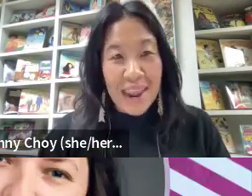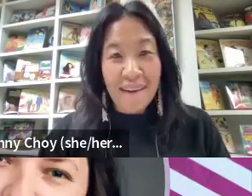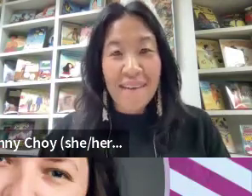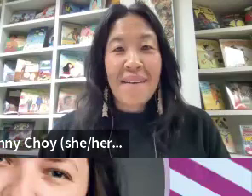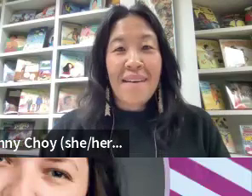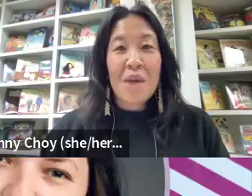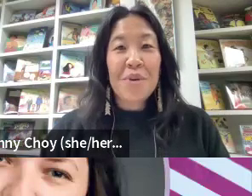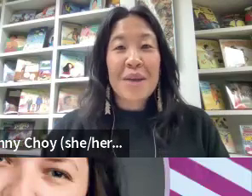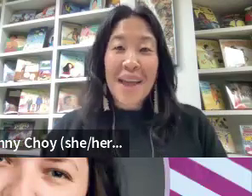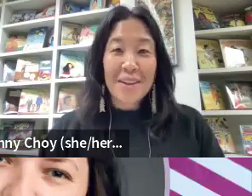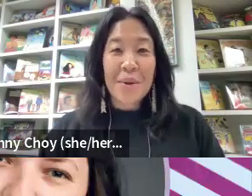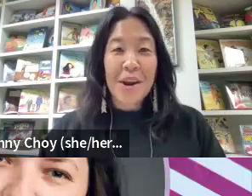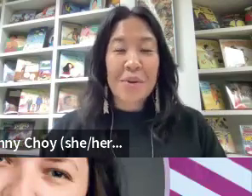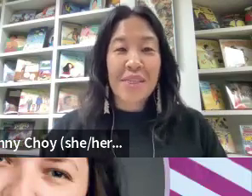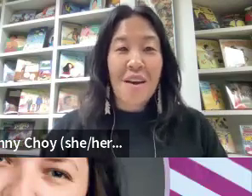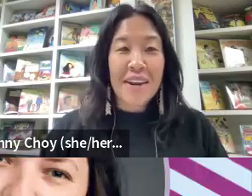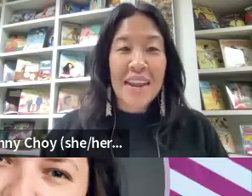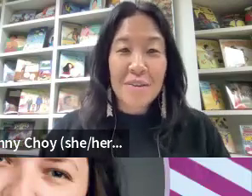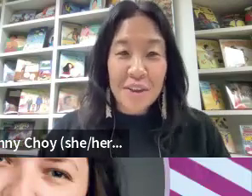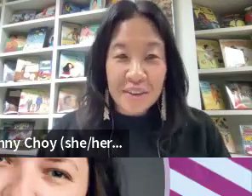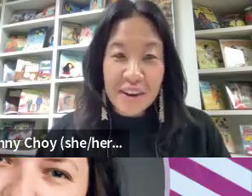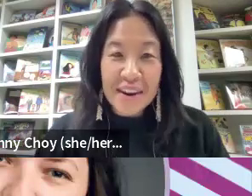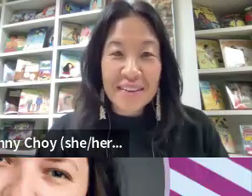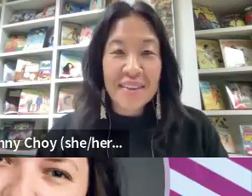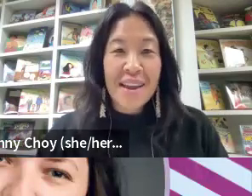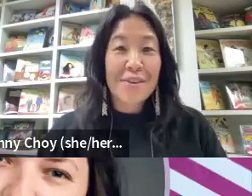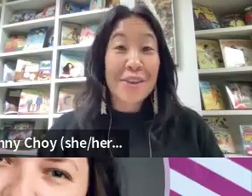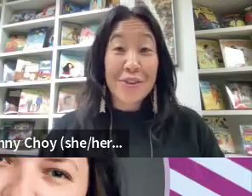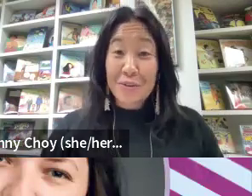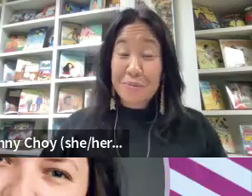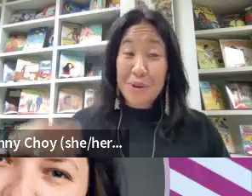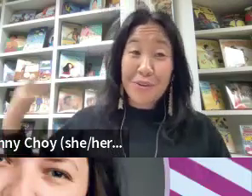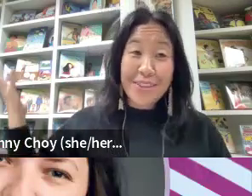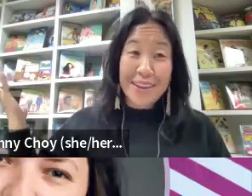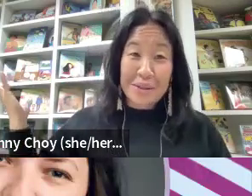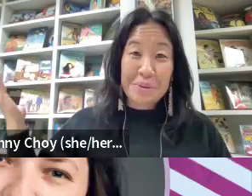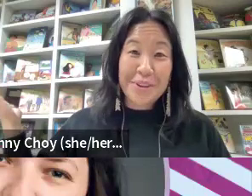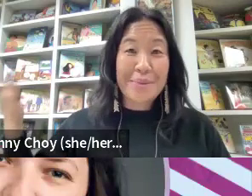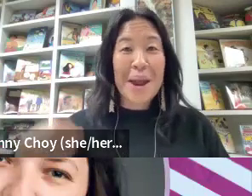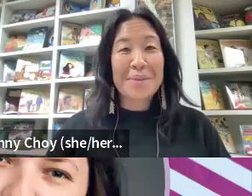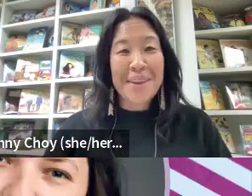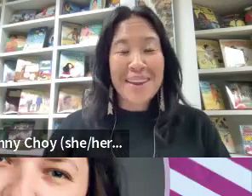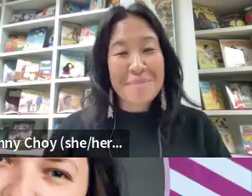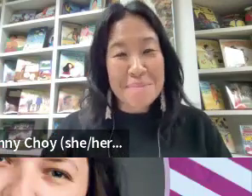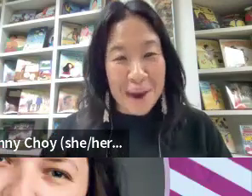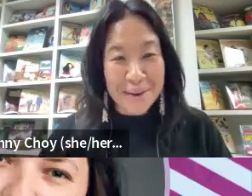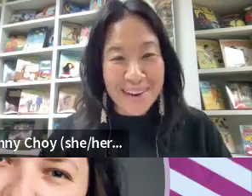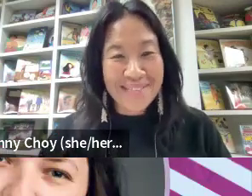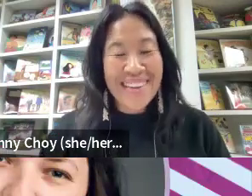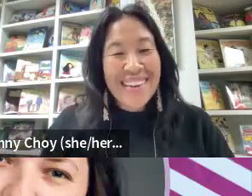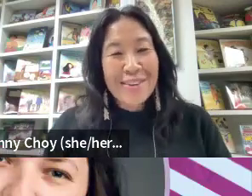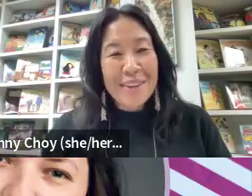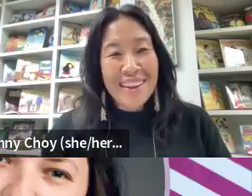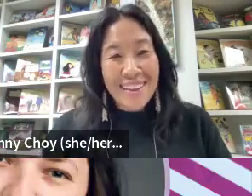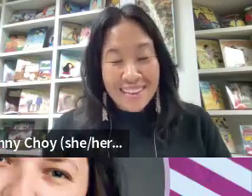straight black hair. I'm wearing a black sweater with long ni'ihau shell earrings. There's a shelf of beautiful Lee&Low books behind me in my